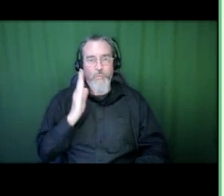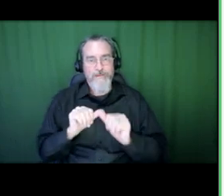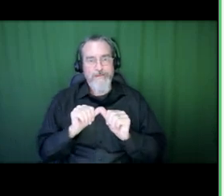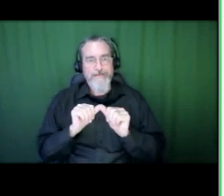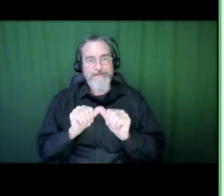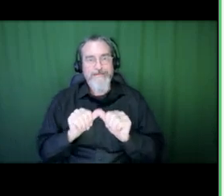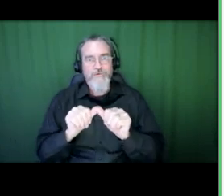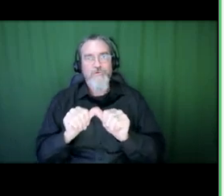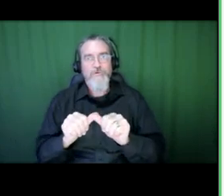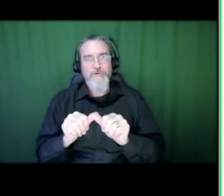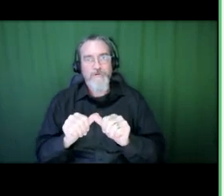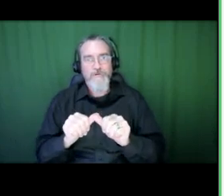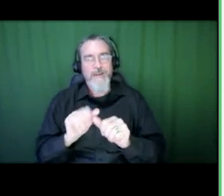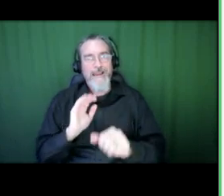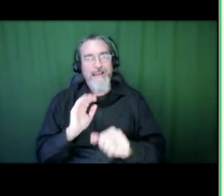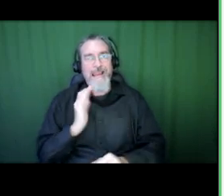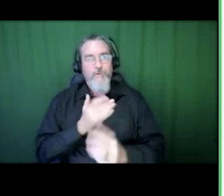to evolve our site.